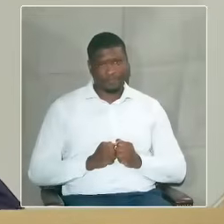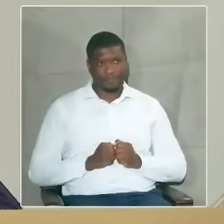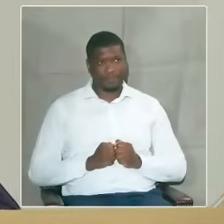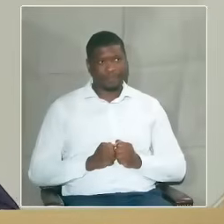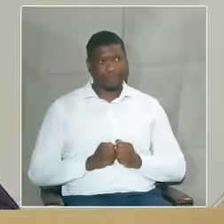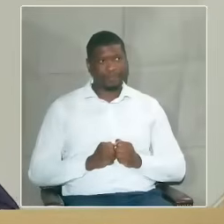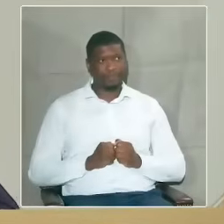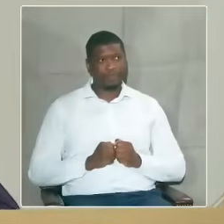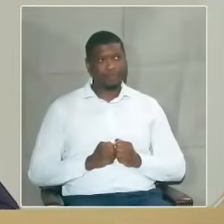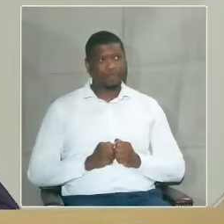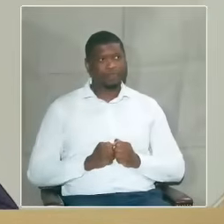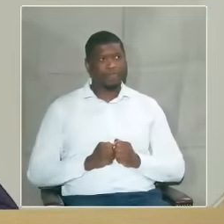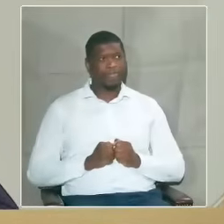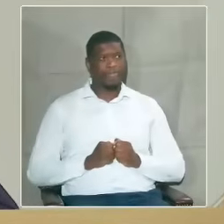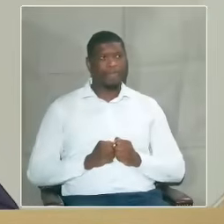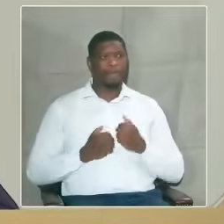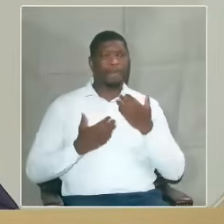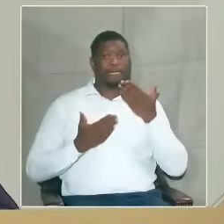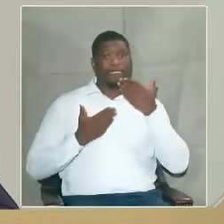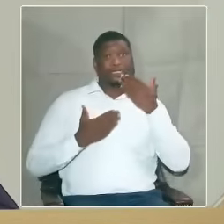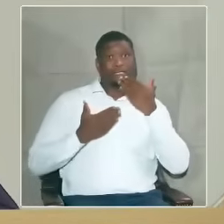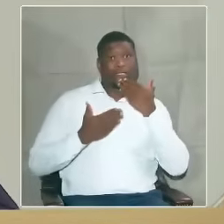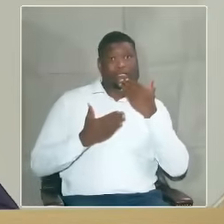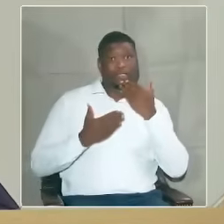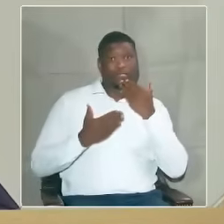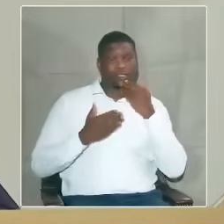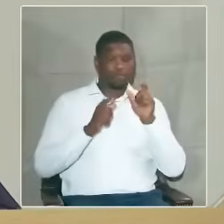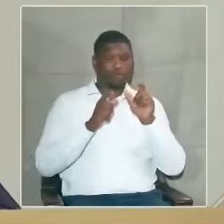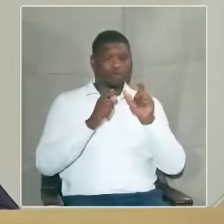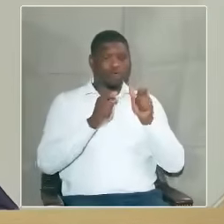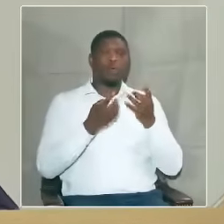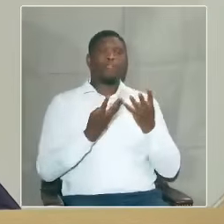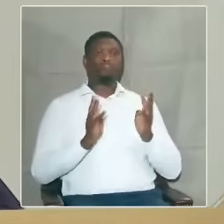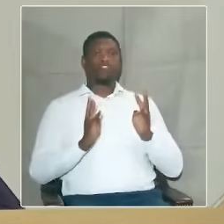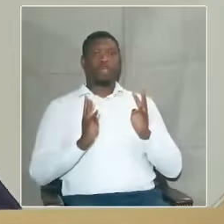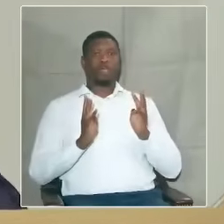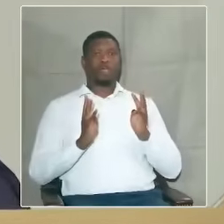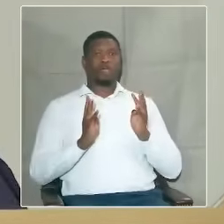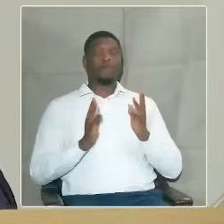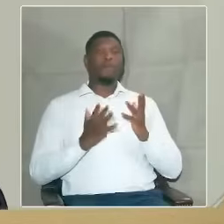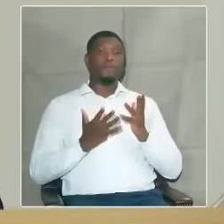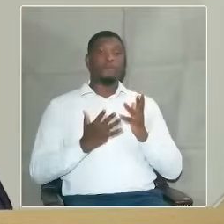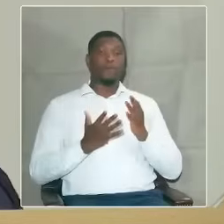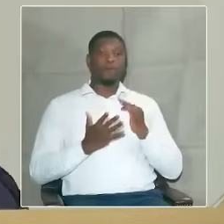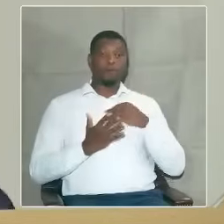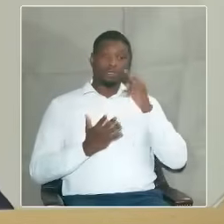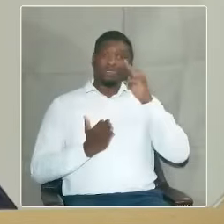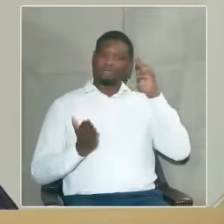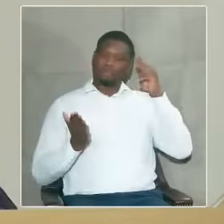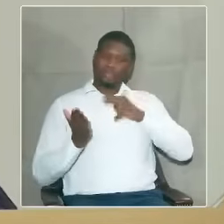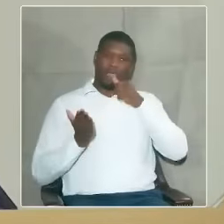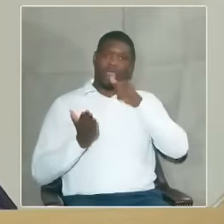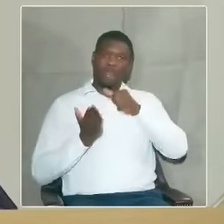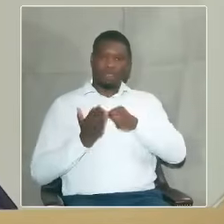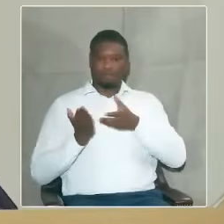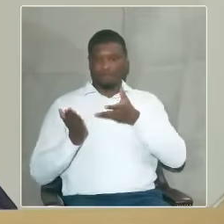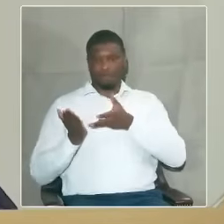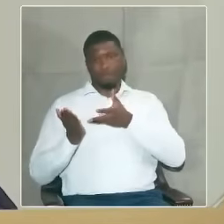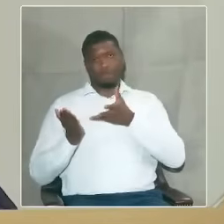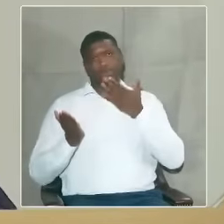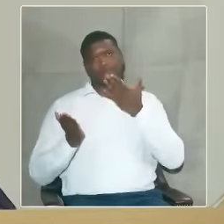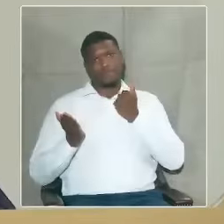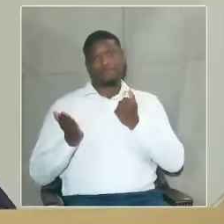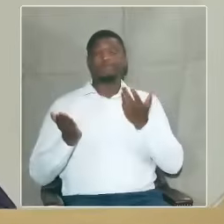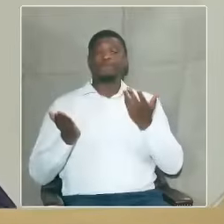Thanks, Commissioner. Well, if you look back on the letter, it did